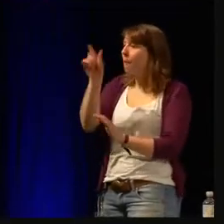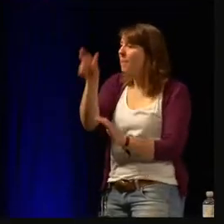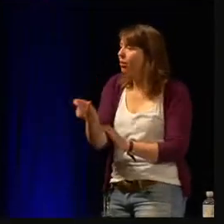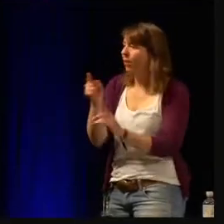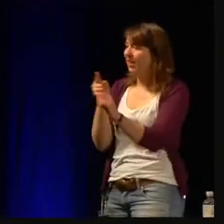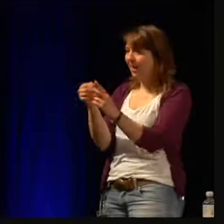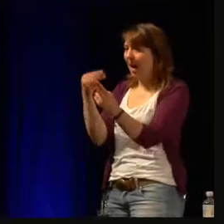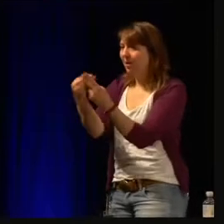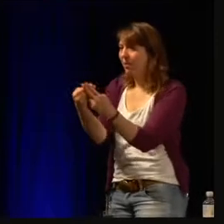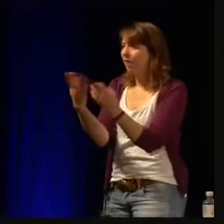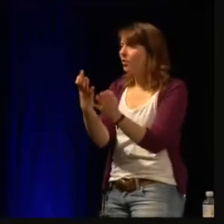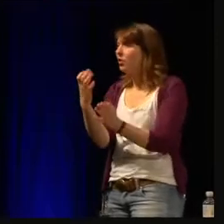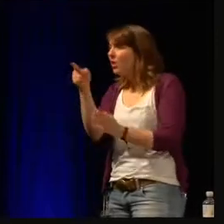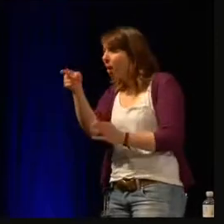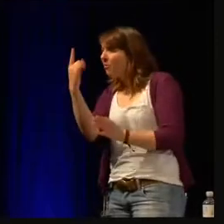content.